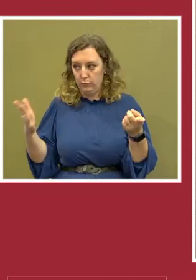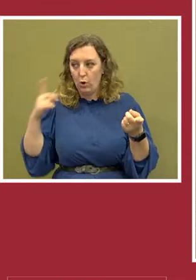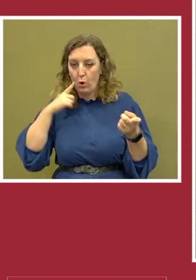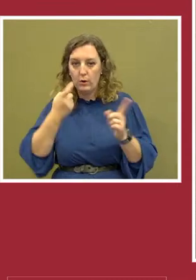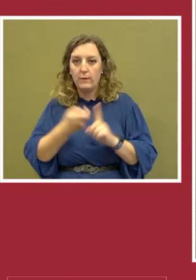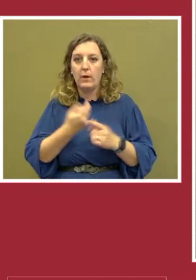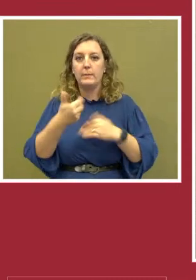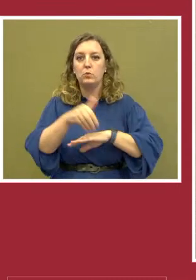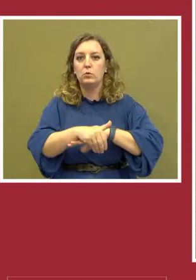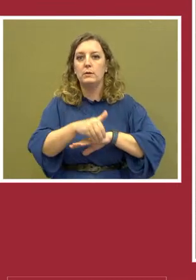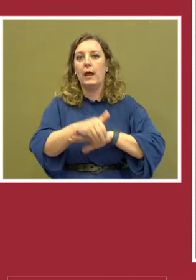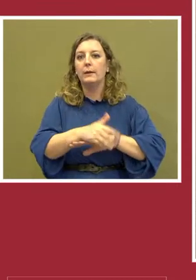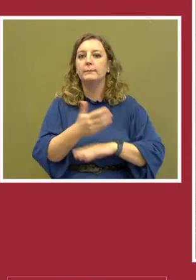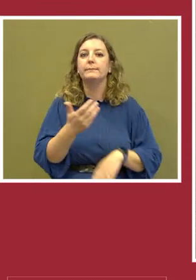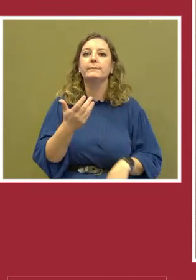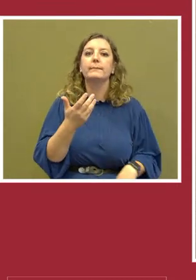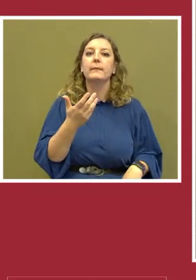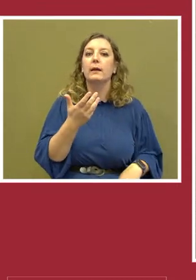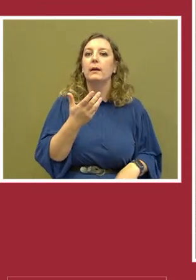from tonight.